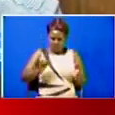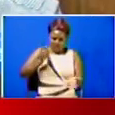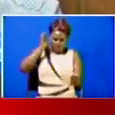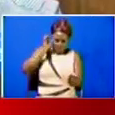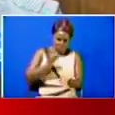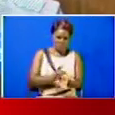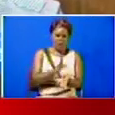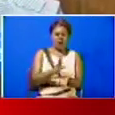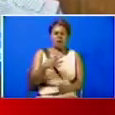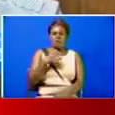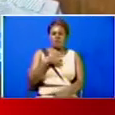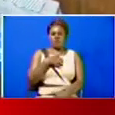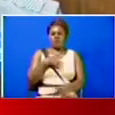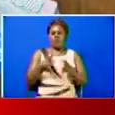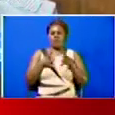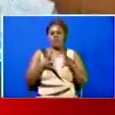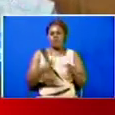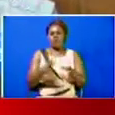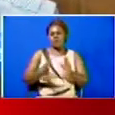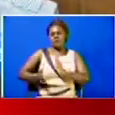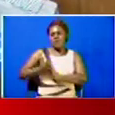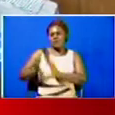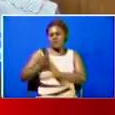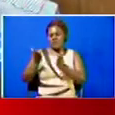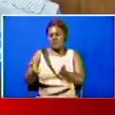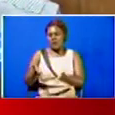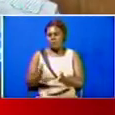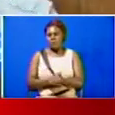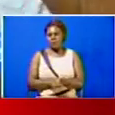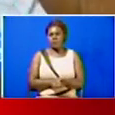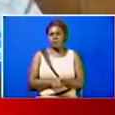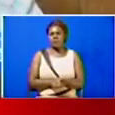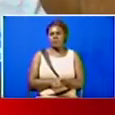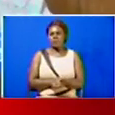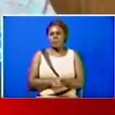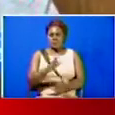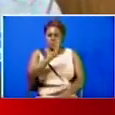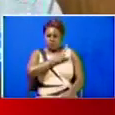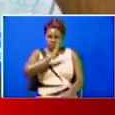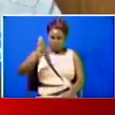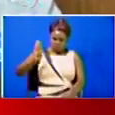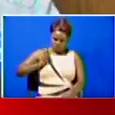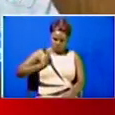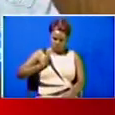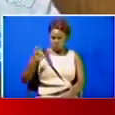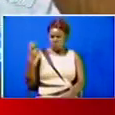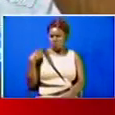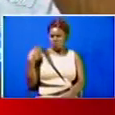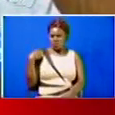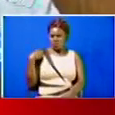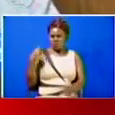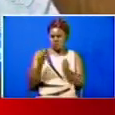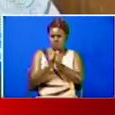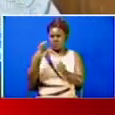on a compulsory leave with immediate effect. The board has, in consultation with the